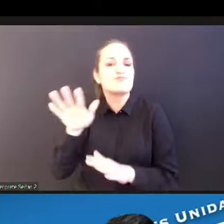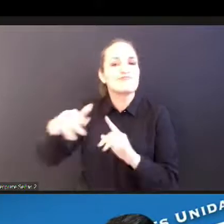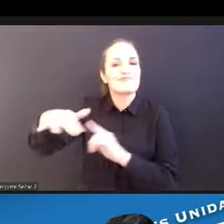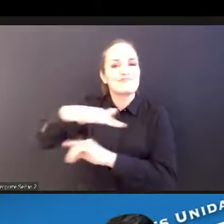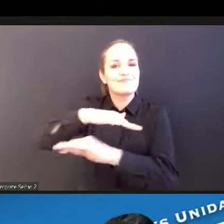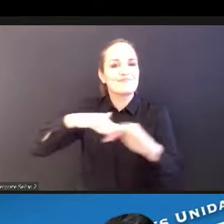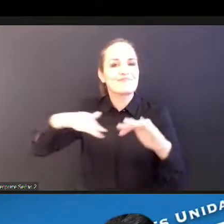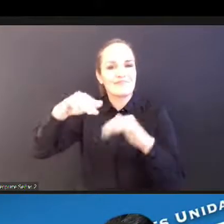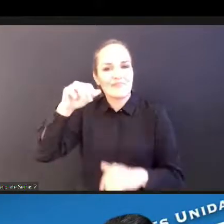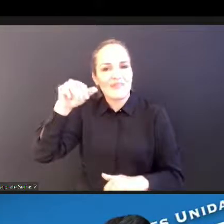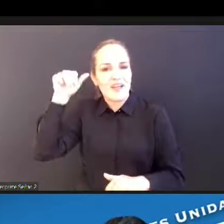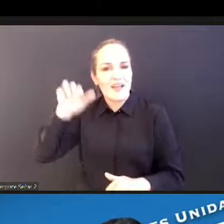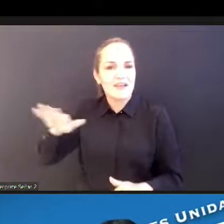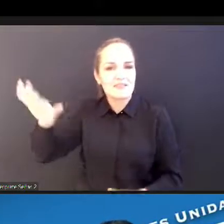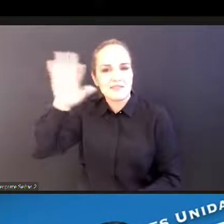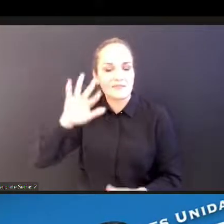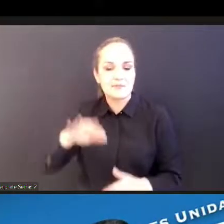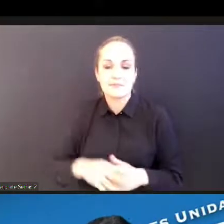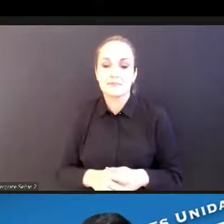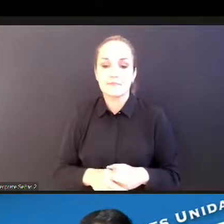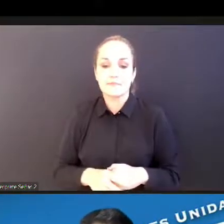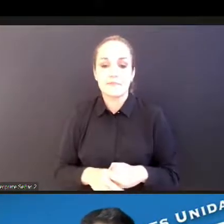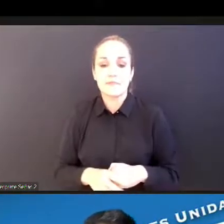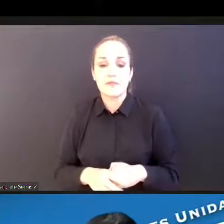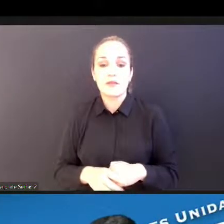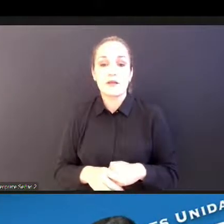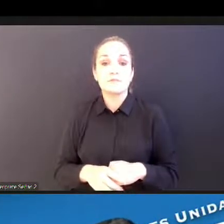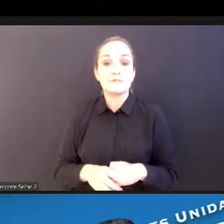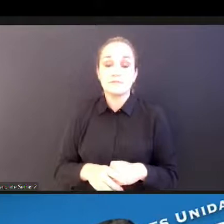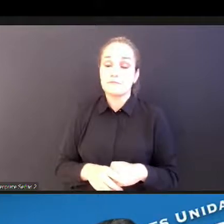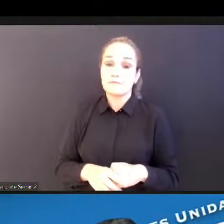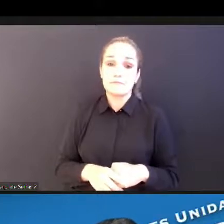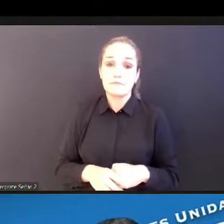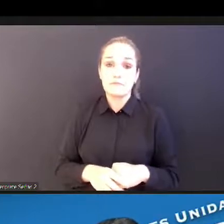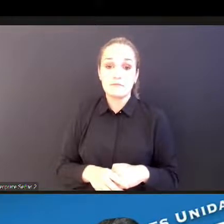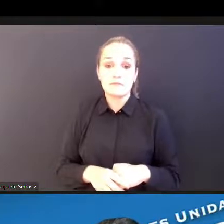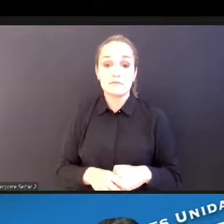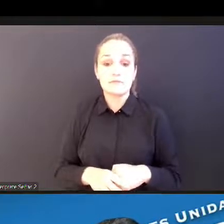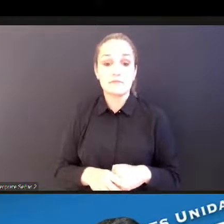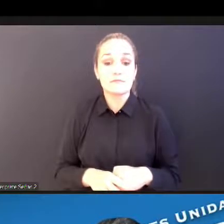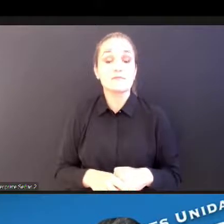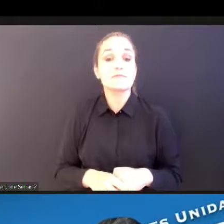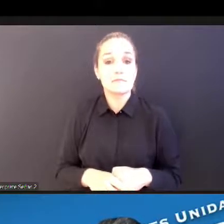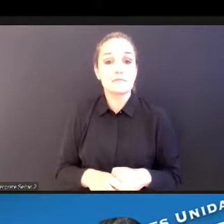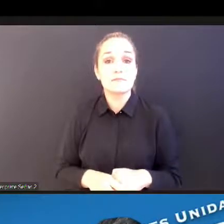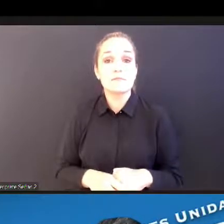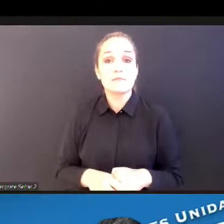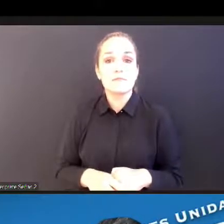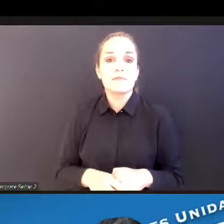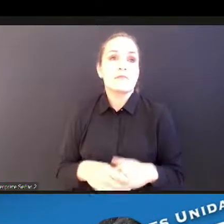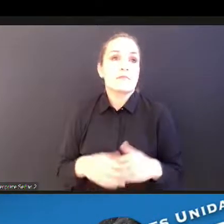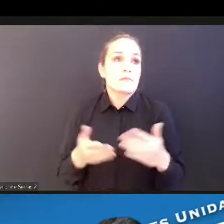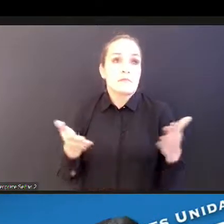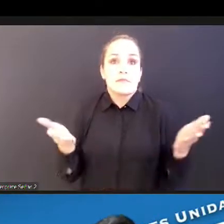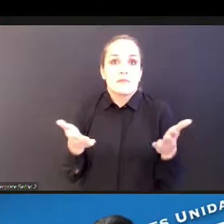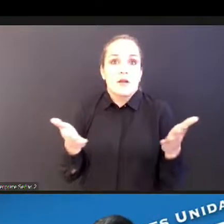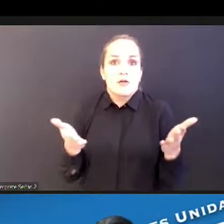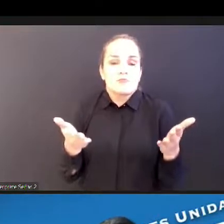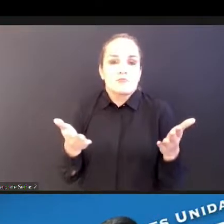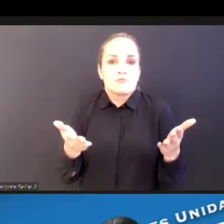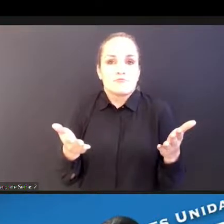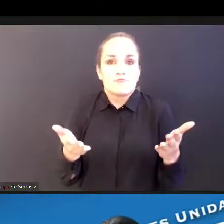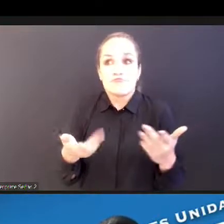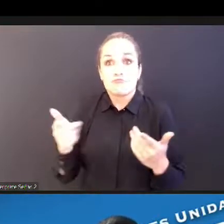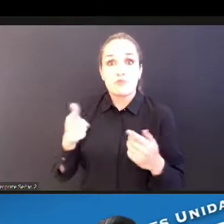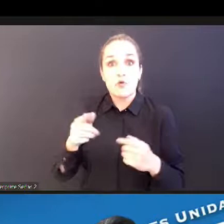that governments should not have any sort of regulations concerning data flows or what can be localized. What I was trying to